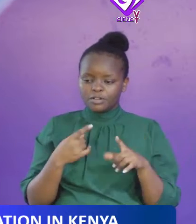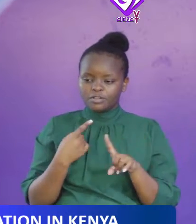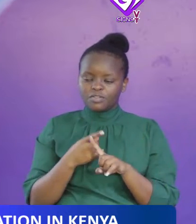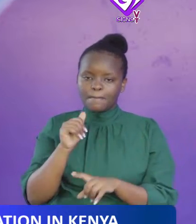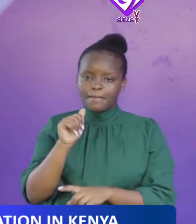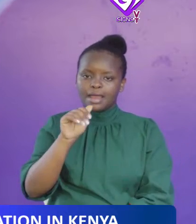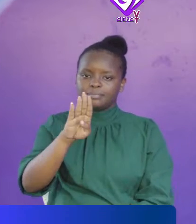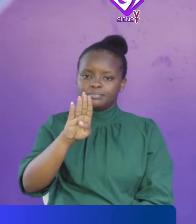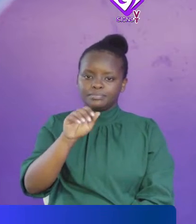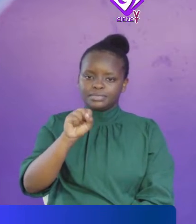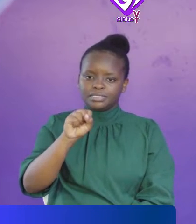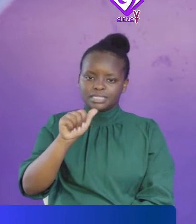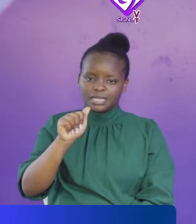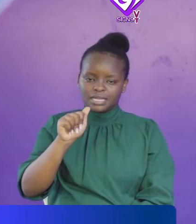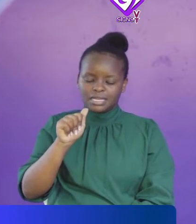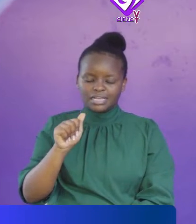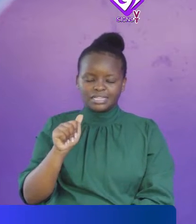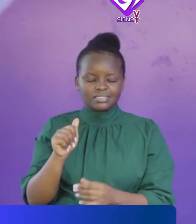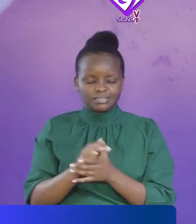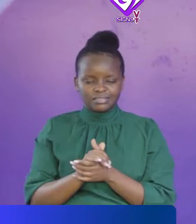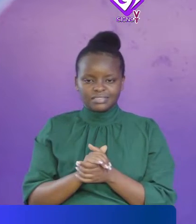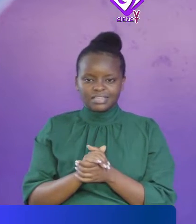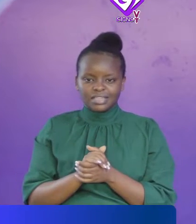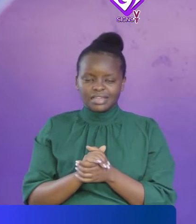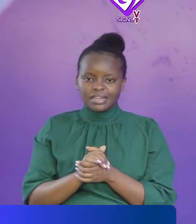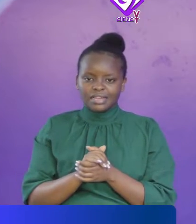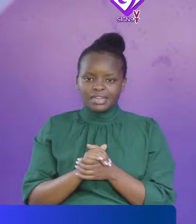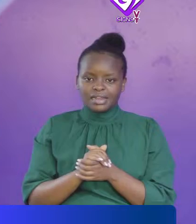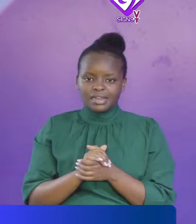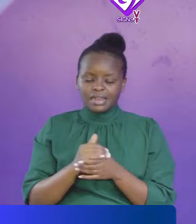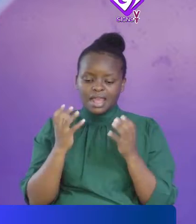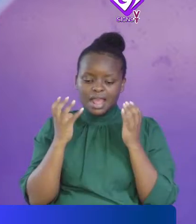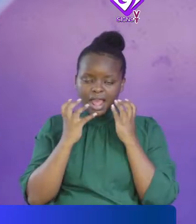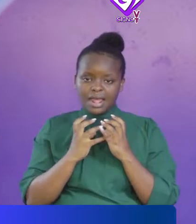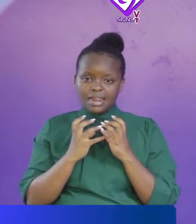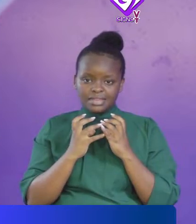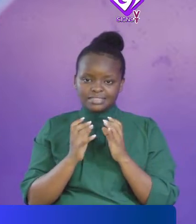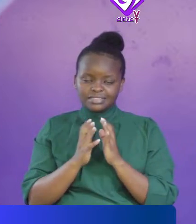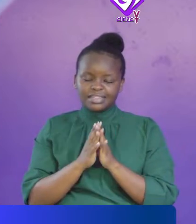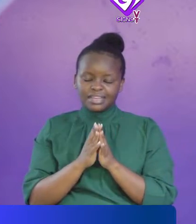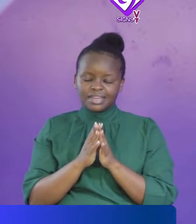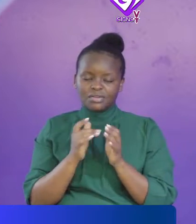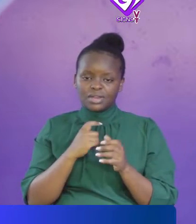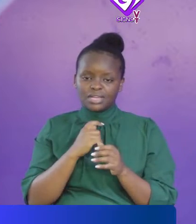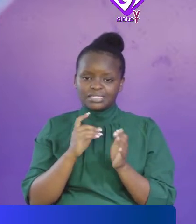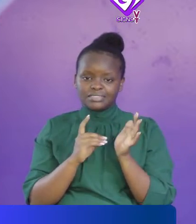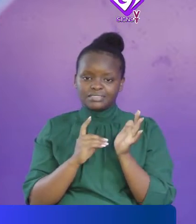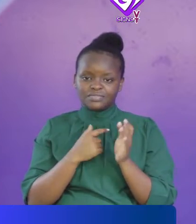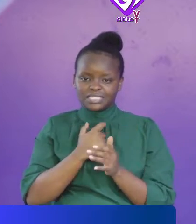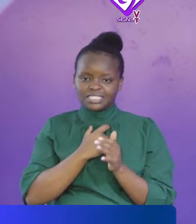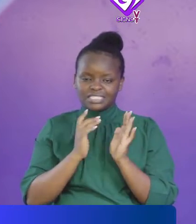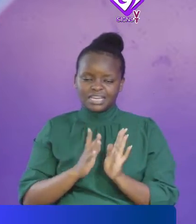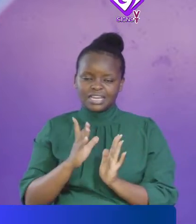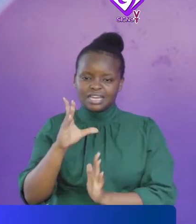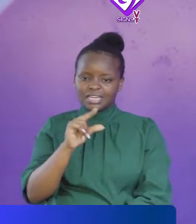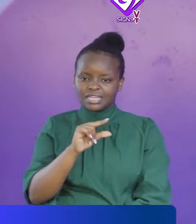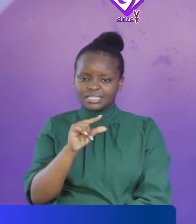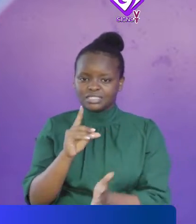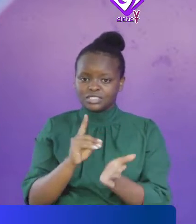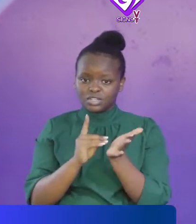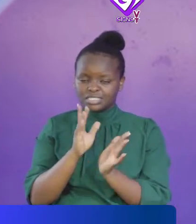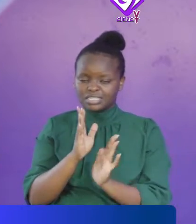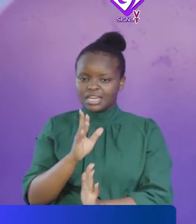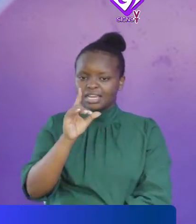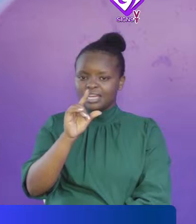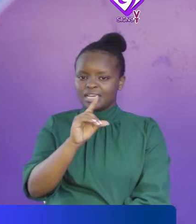Bank. So do watch out for the show tomorrow as well. I've been your host, Alan Hubbard. Our guest has been Dr. Gitonga, who is in charge